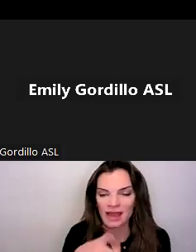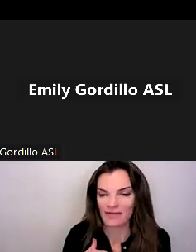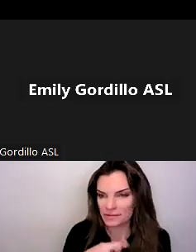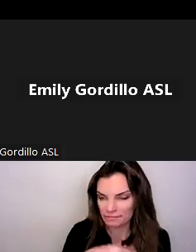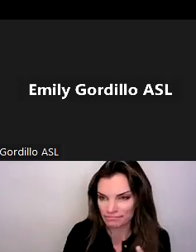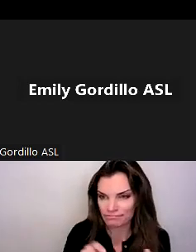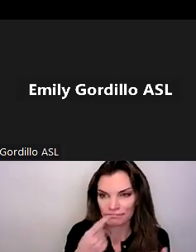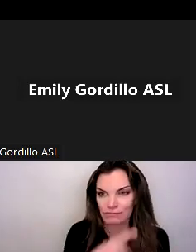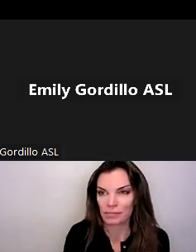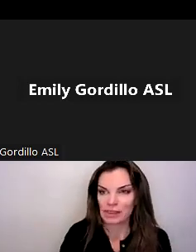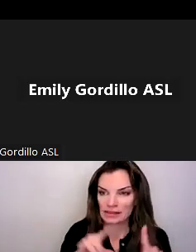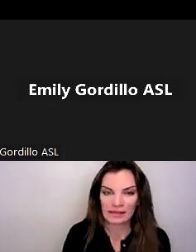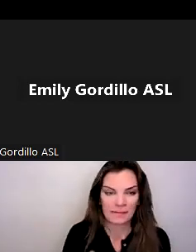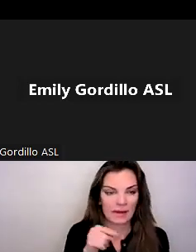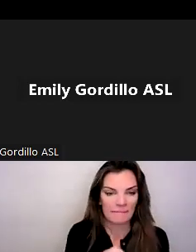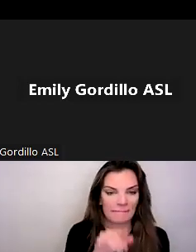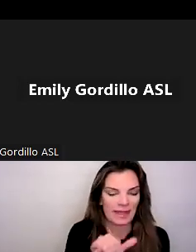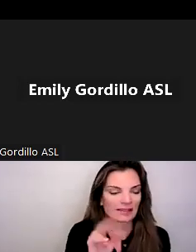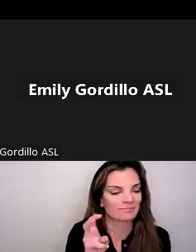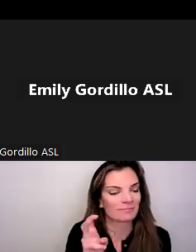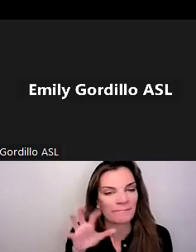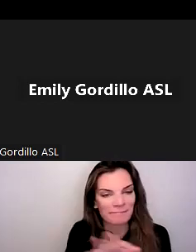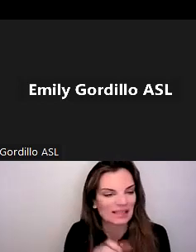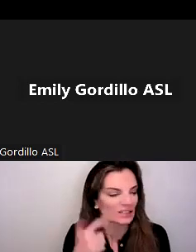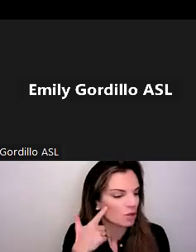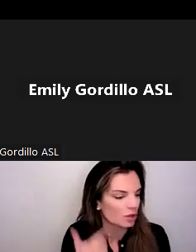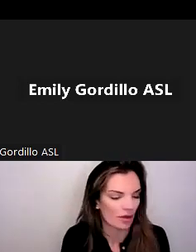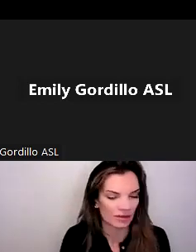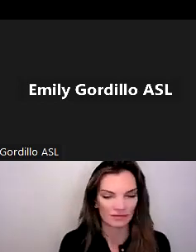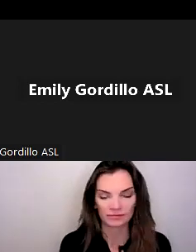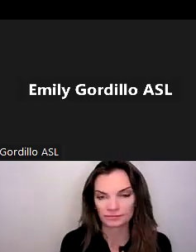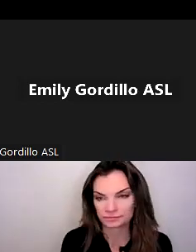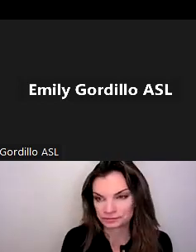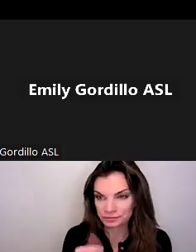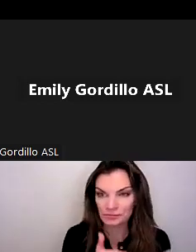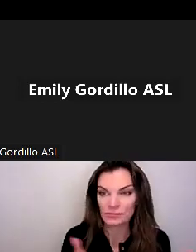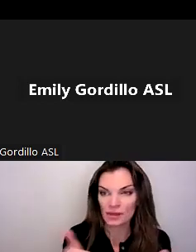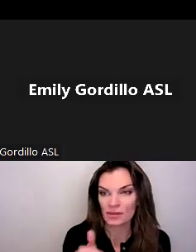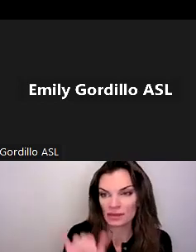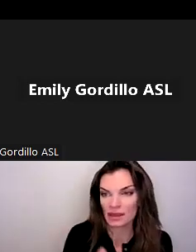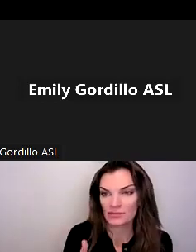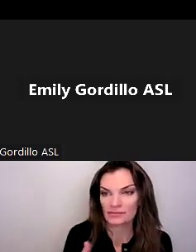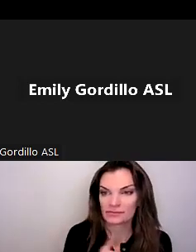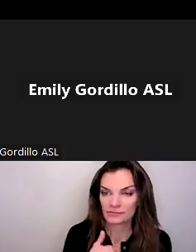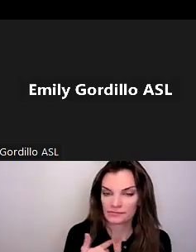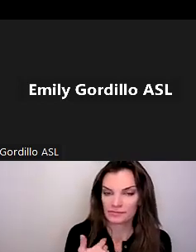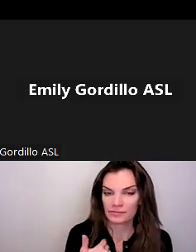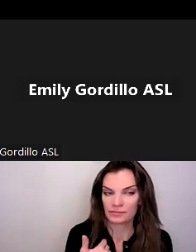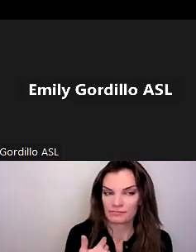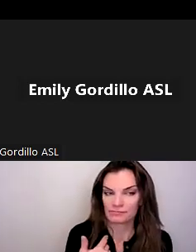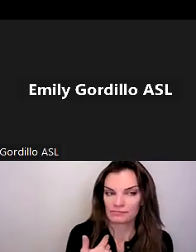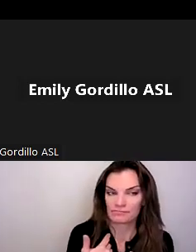going on at the same time, and that's a mixed hearing loss. Beyond that, we also have, oops, I'm sorry here,